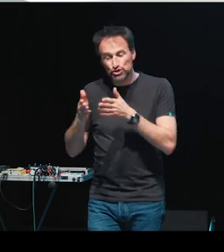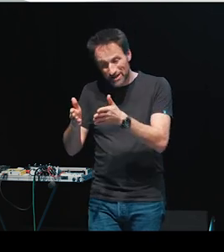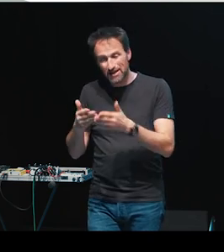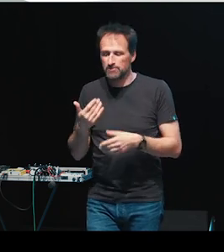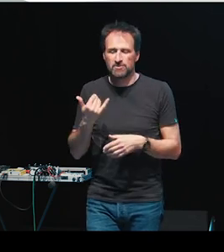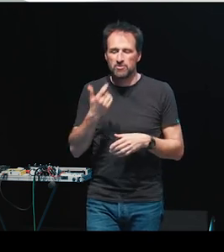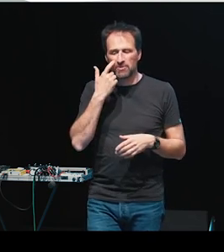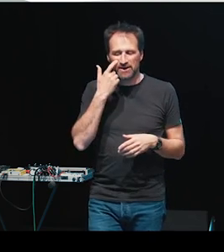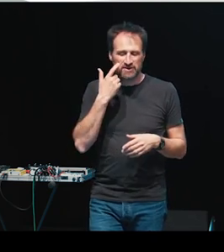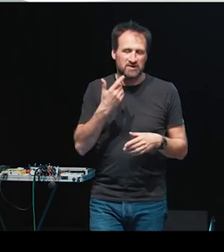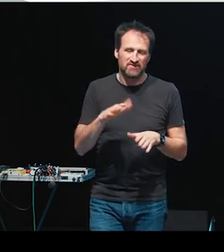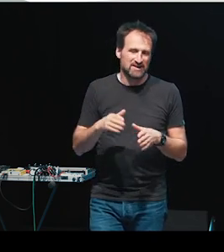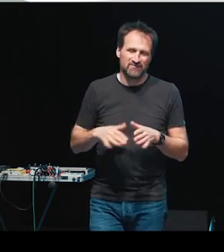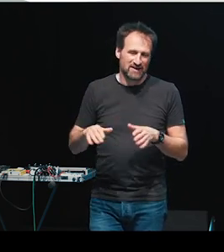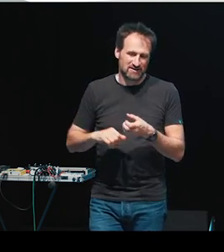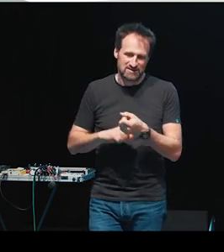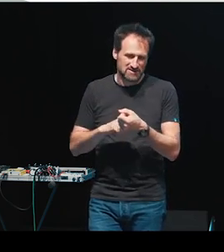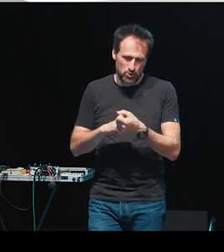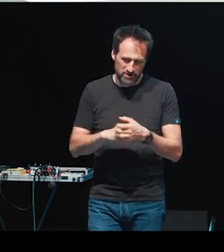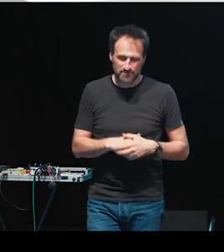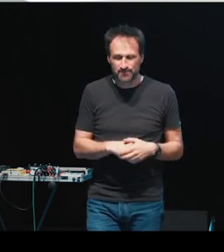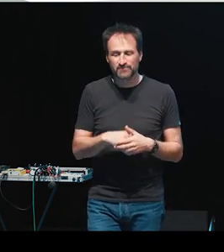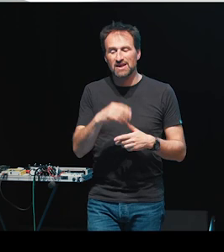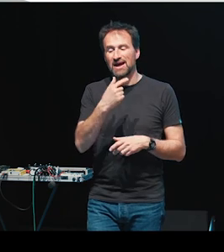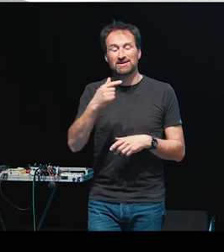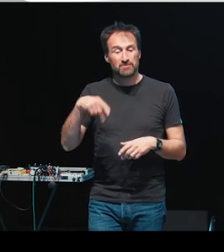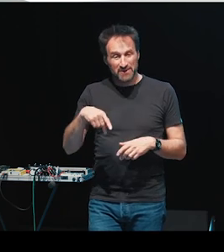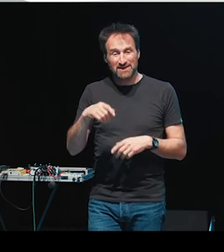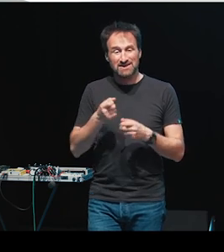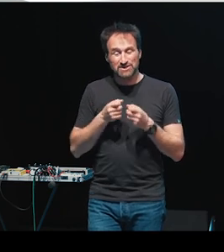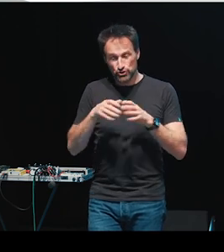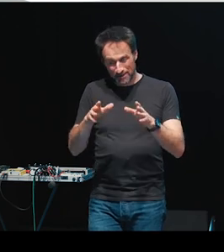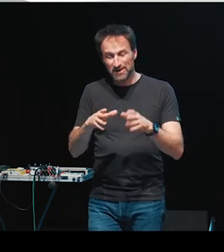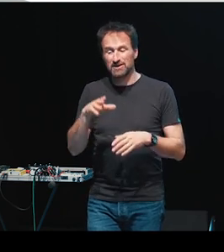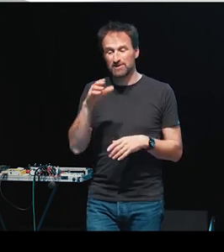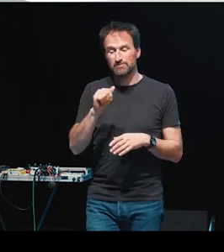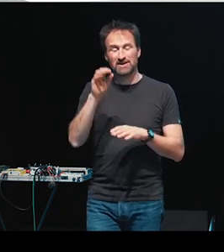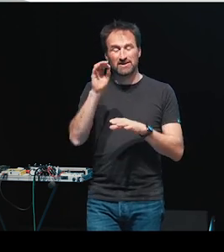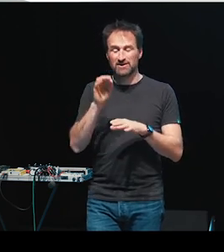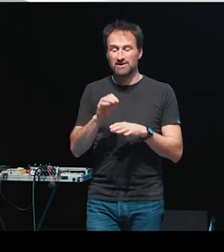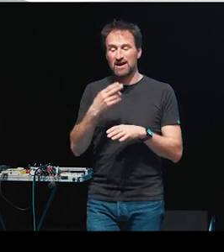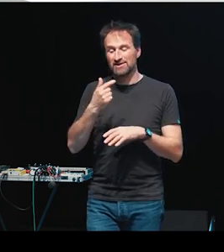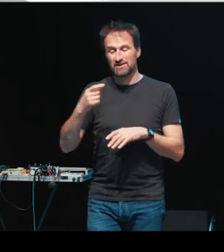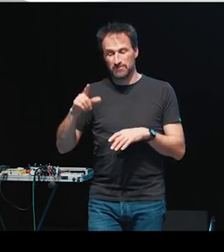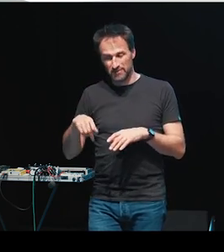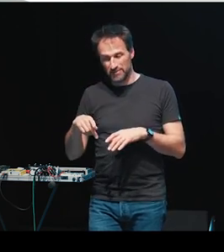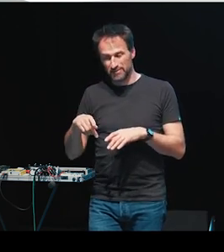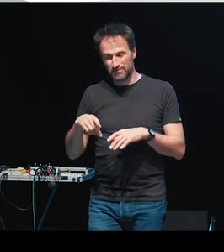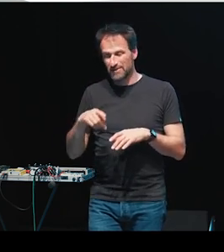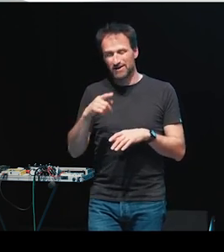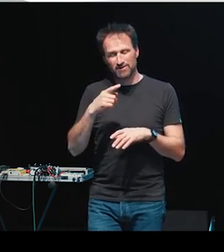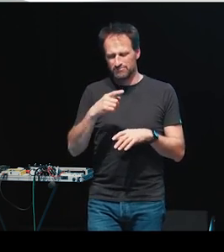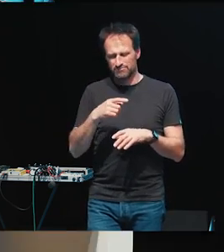these. But HTTP streaming with XML HTTP requests has been in browsers for a long